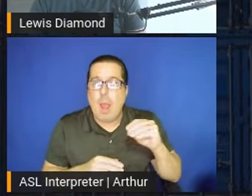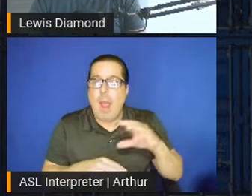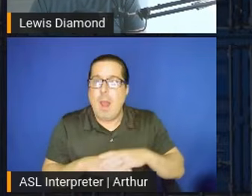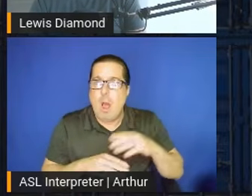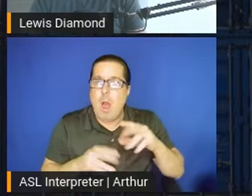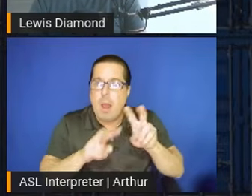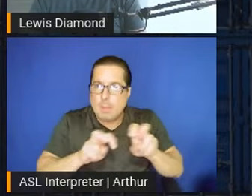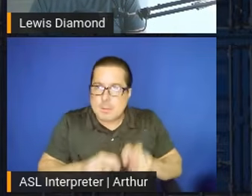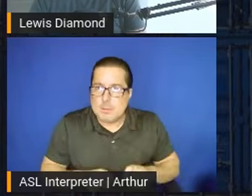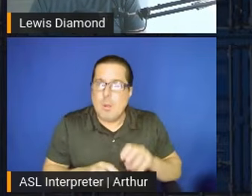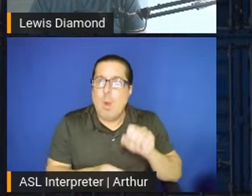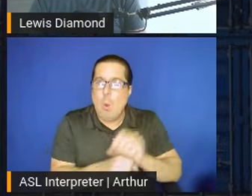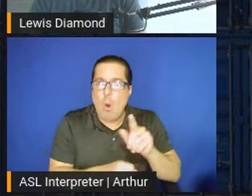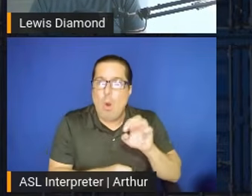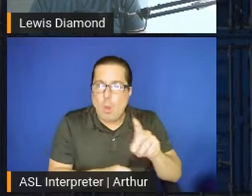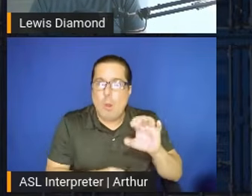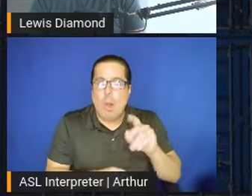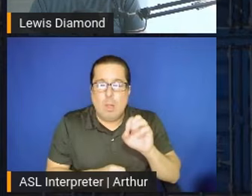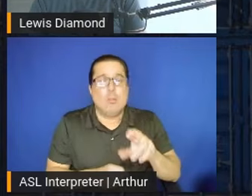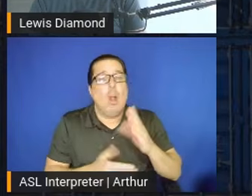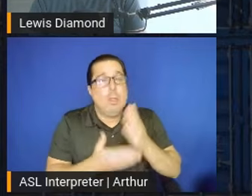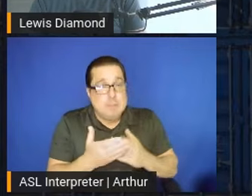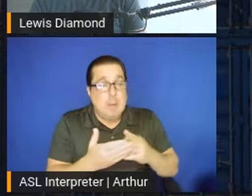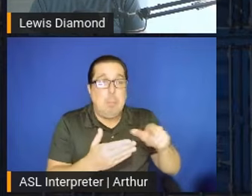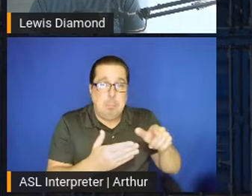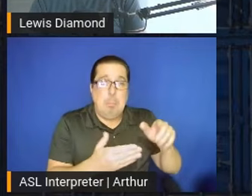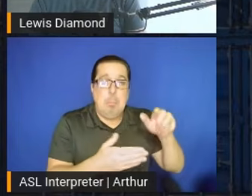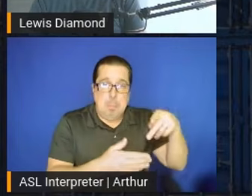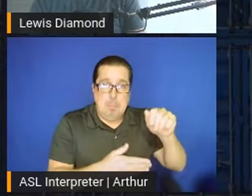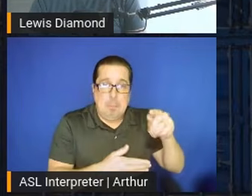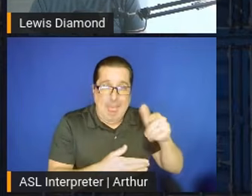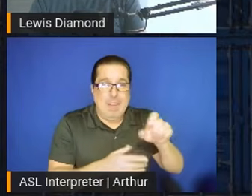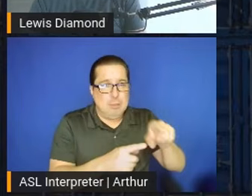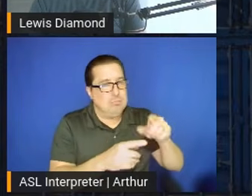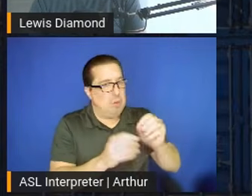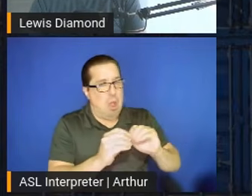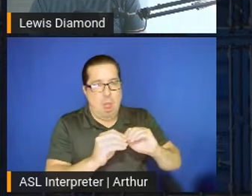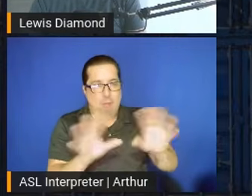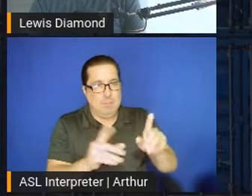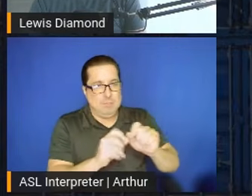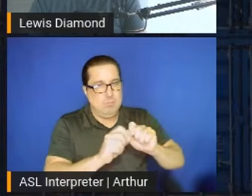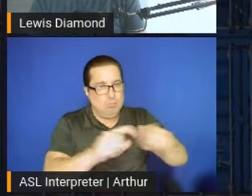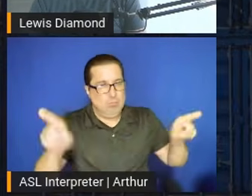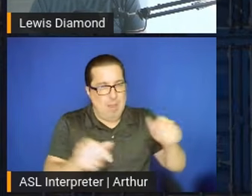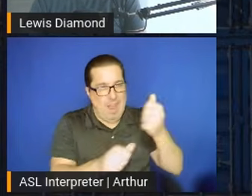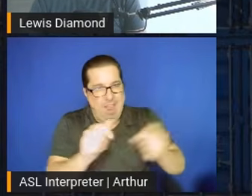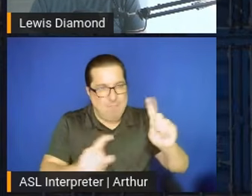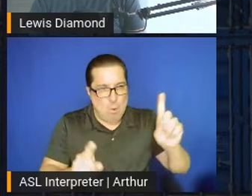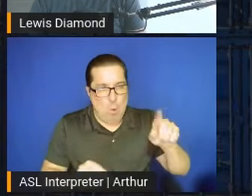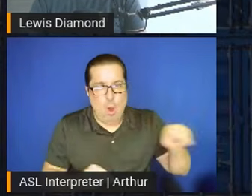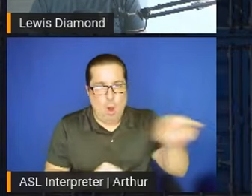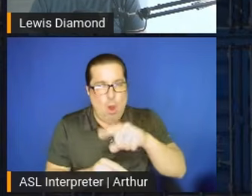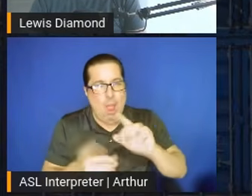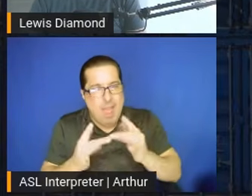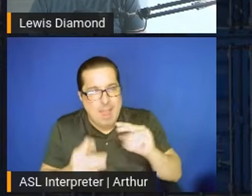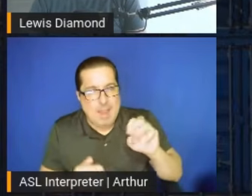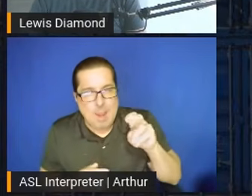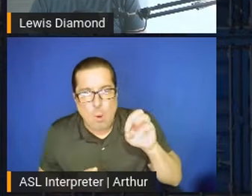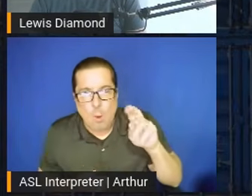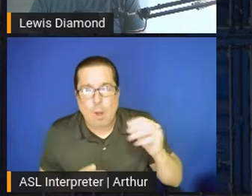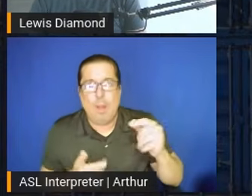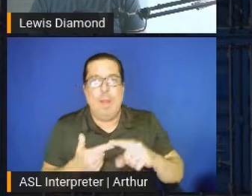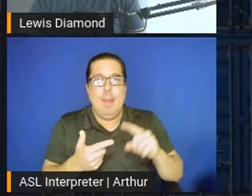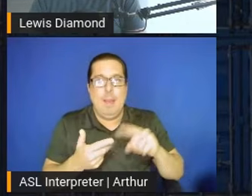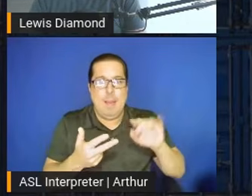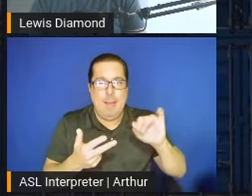of the package would be appropriate to just be deployed everywhere, right? For example, the networking packages, LBs and ingress would